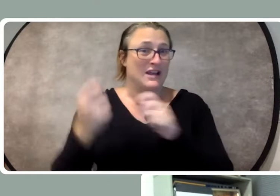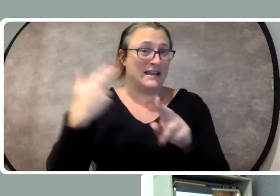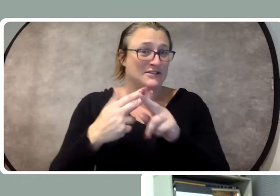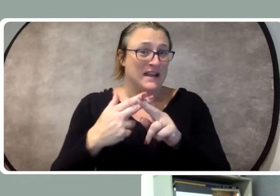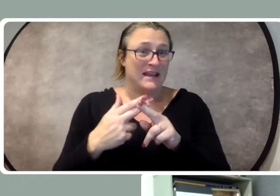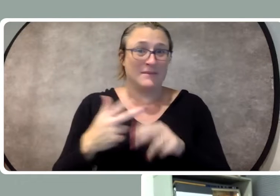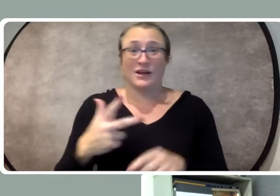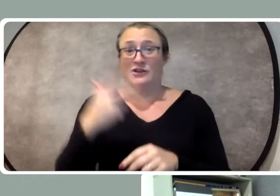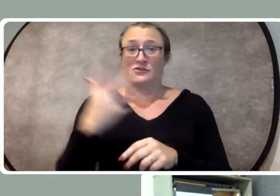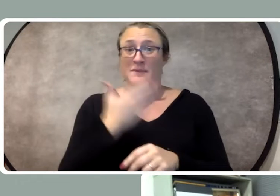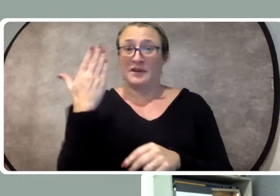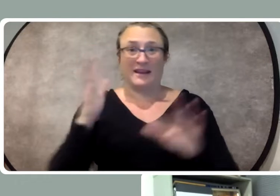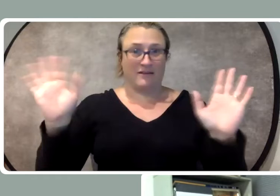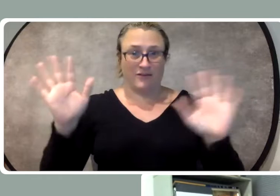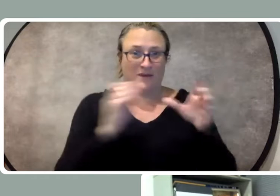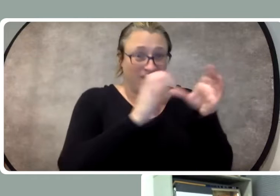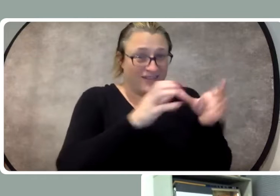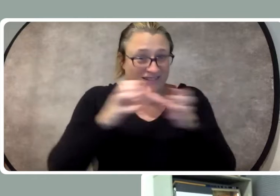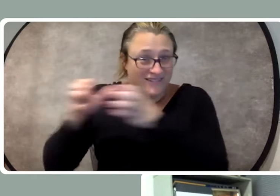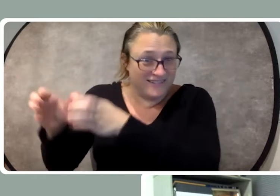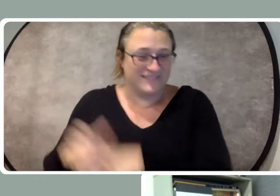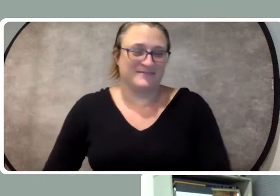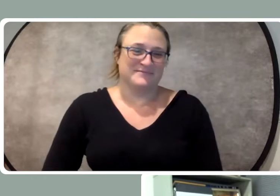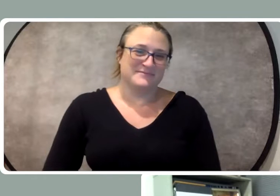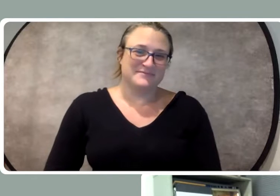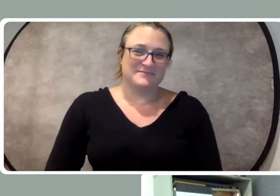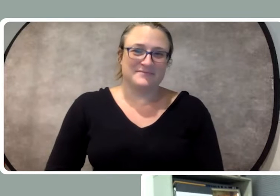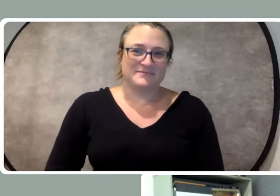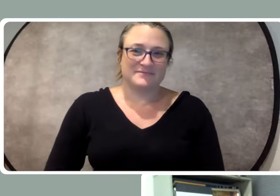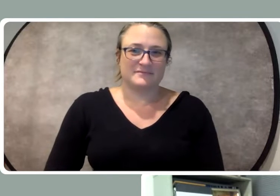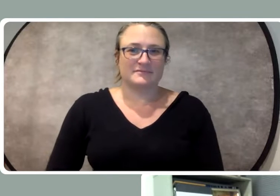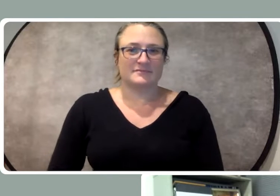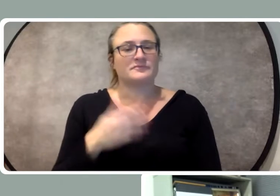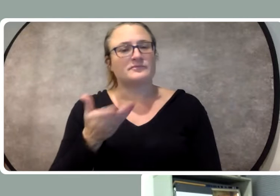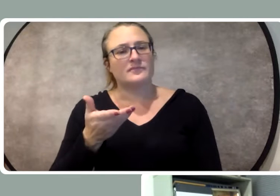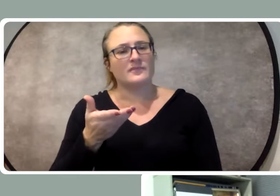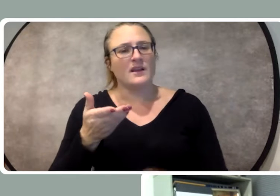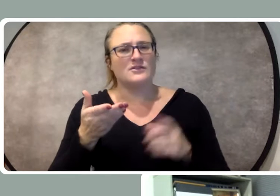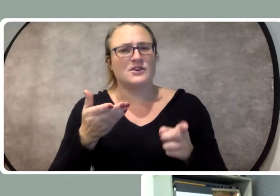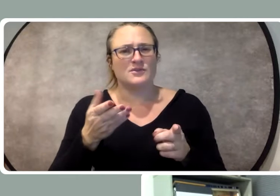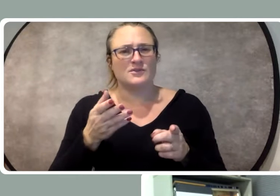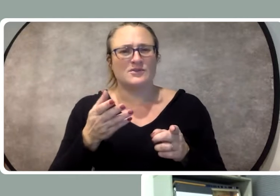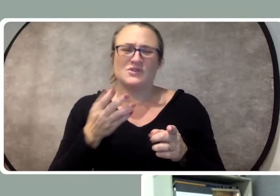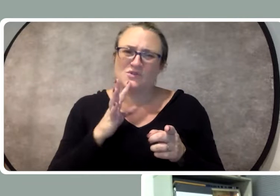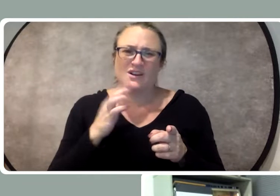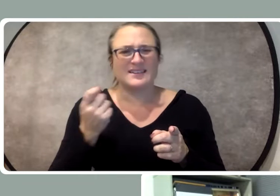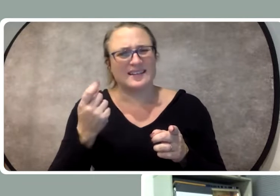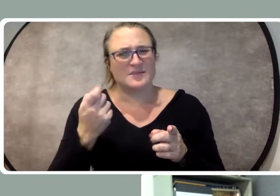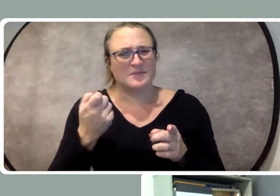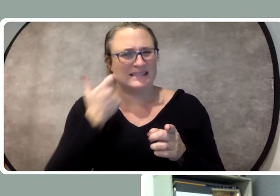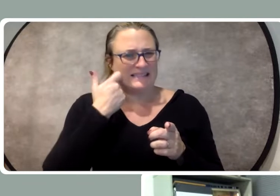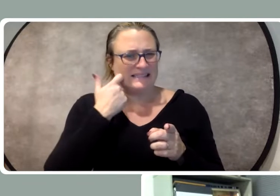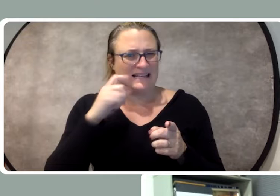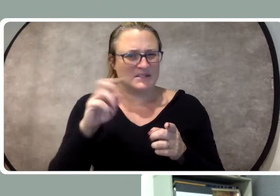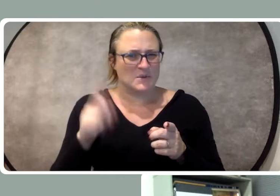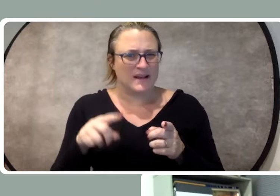negative breast cancer anymore. So in some ways, you talked a little bit about this with the last